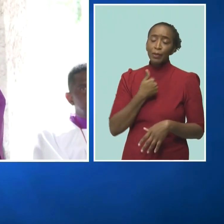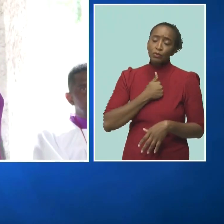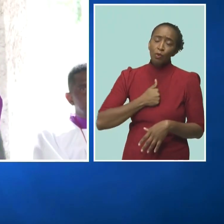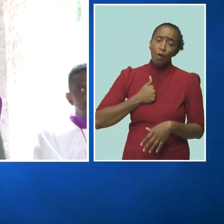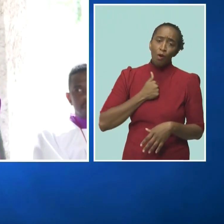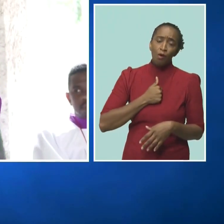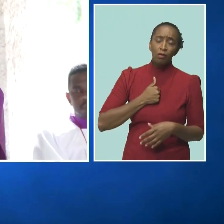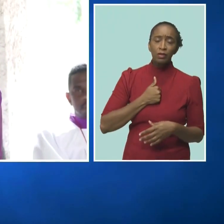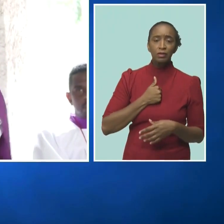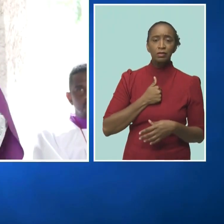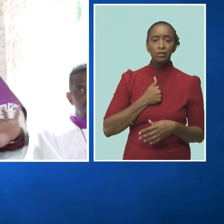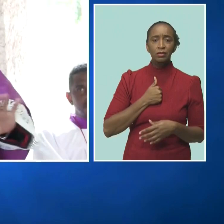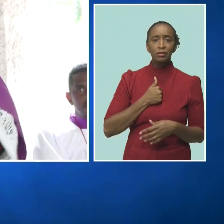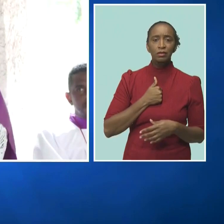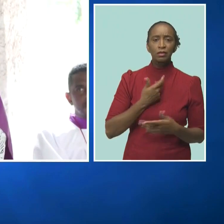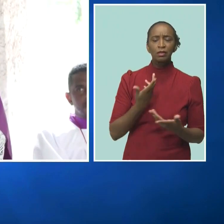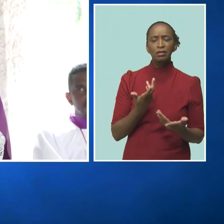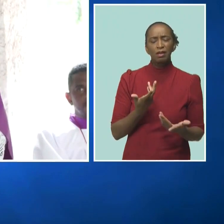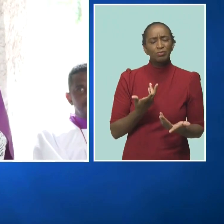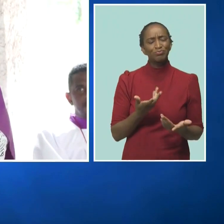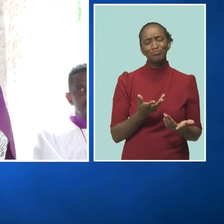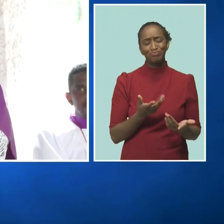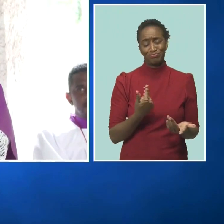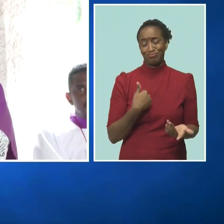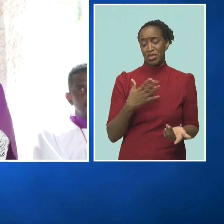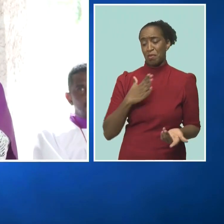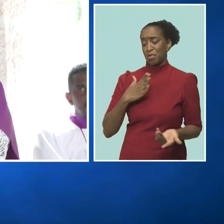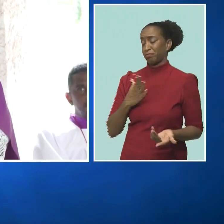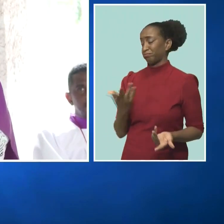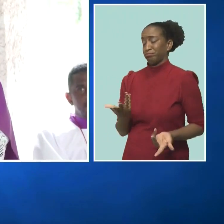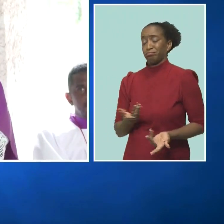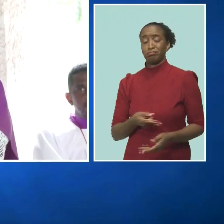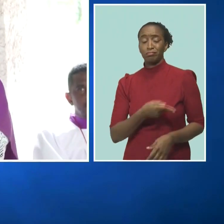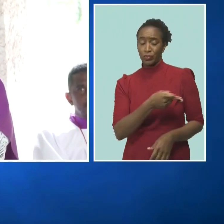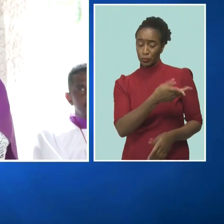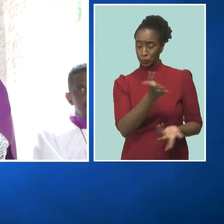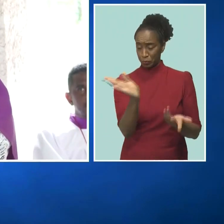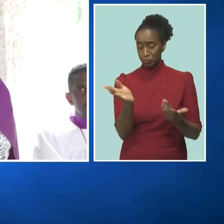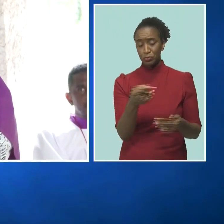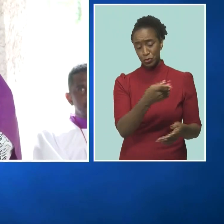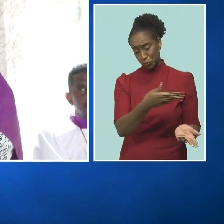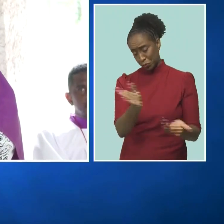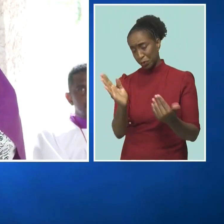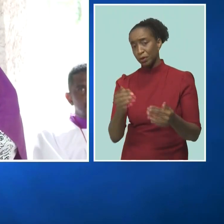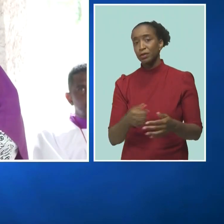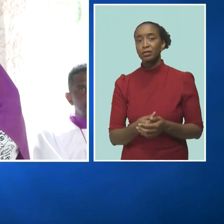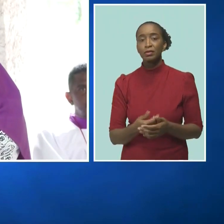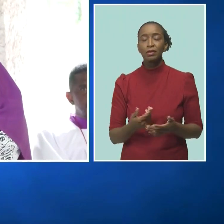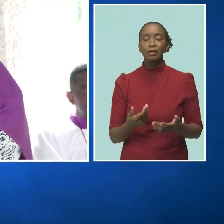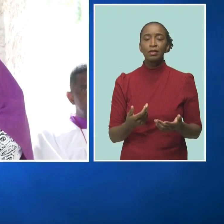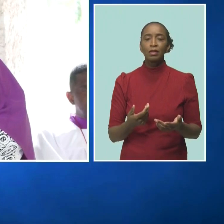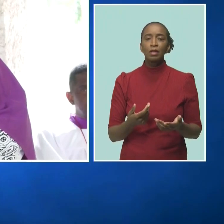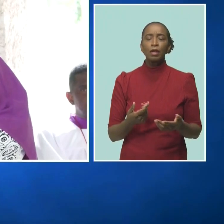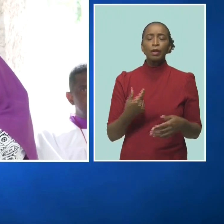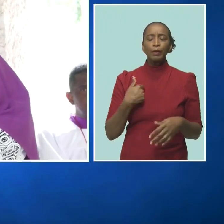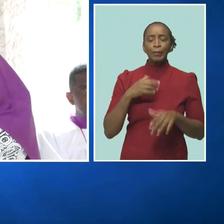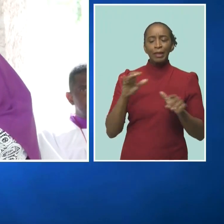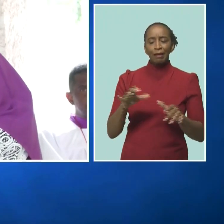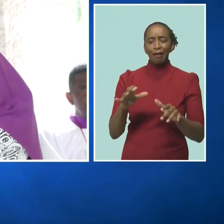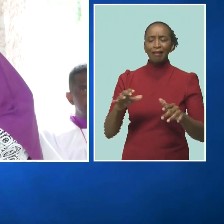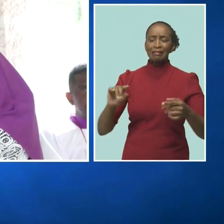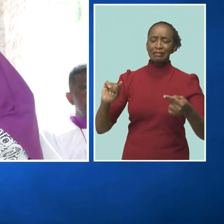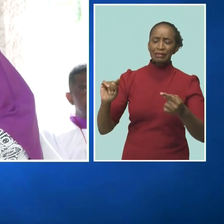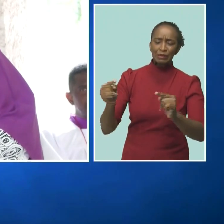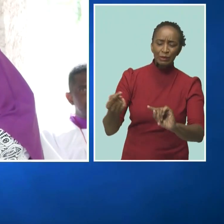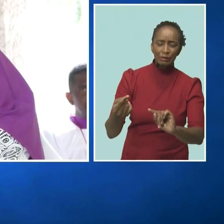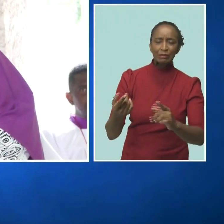well, hey, that's for somebody else. And sometimes we just ain't sorry for the hurt that we have